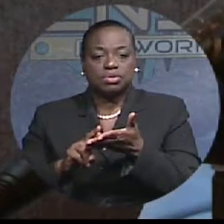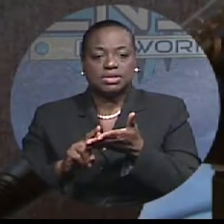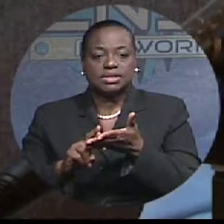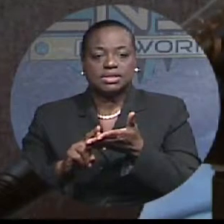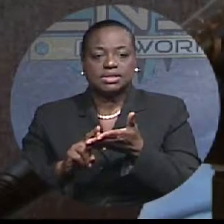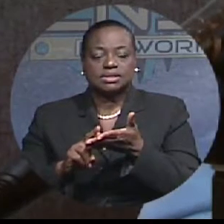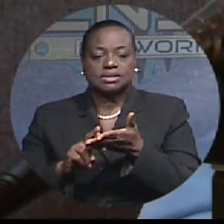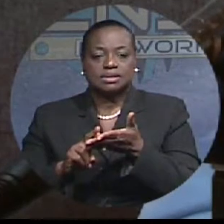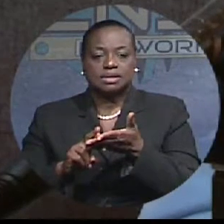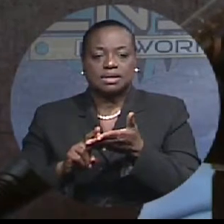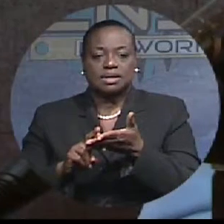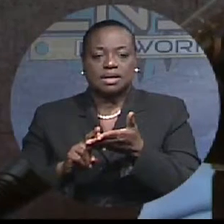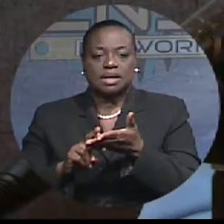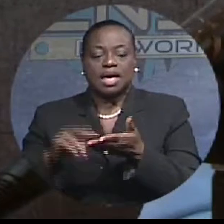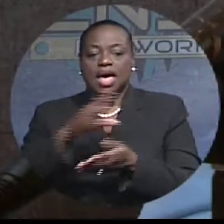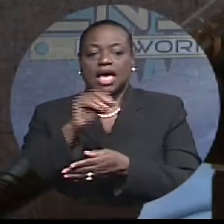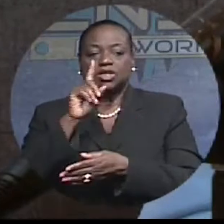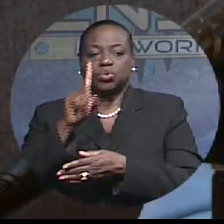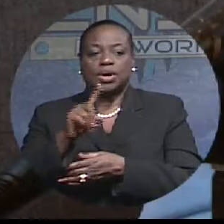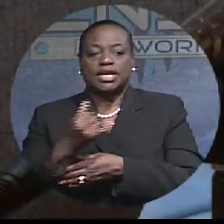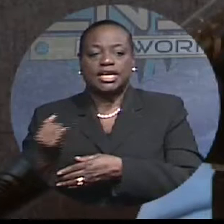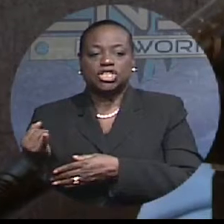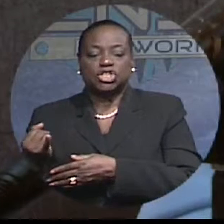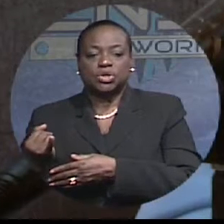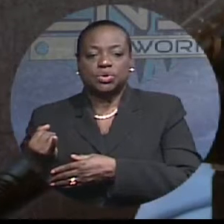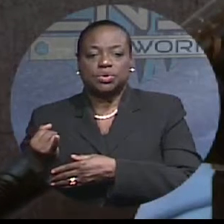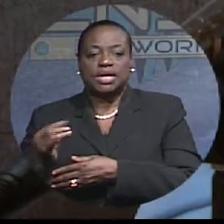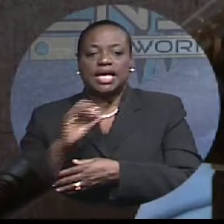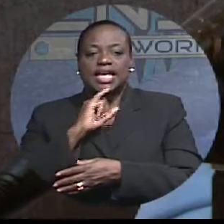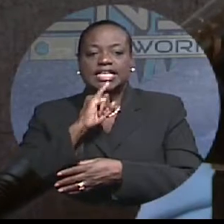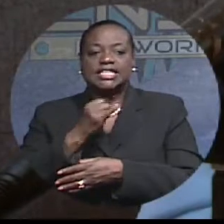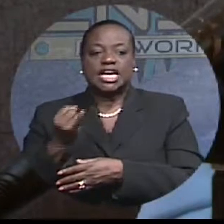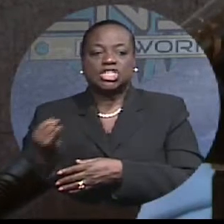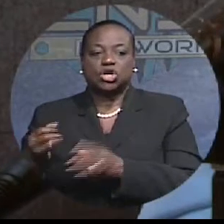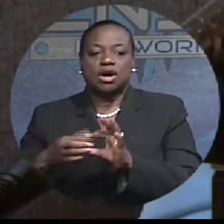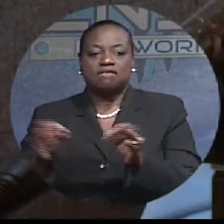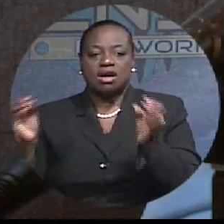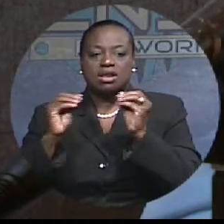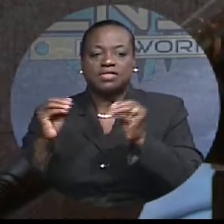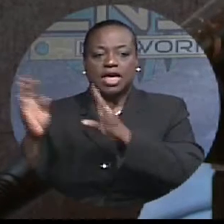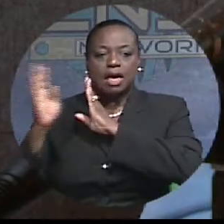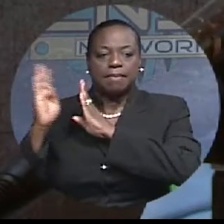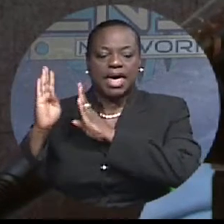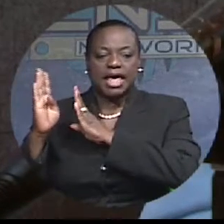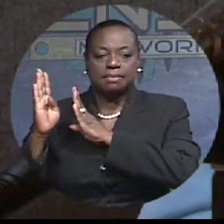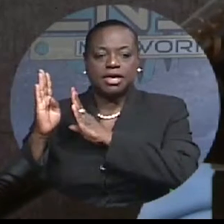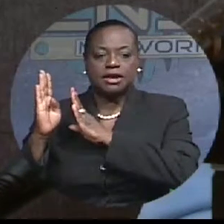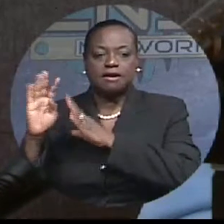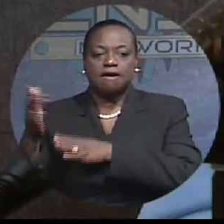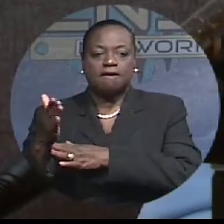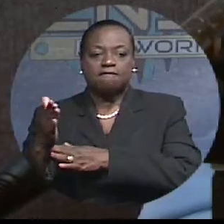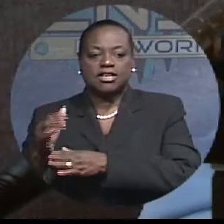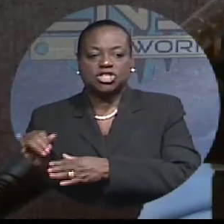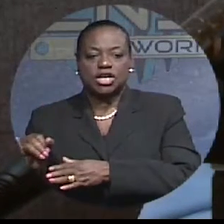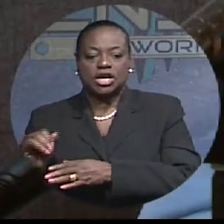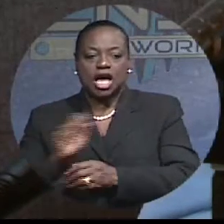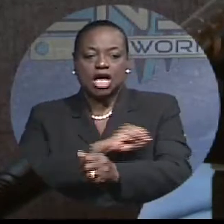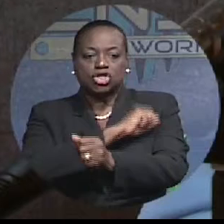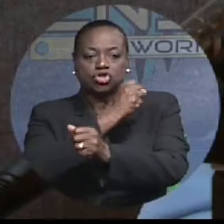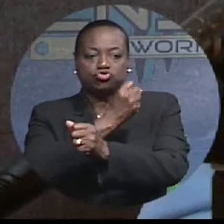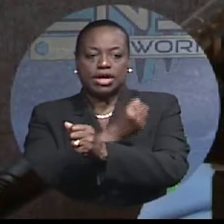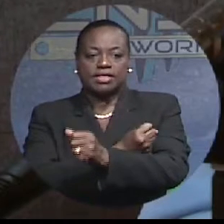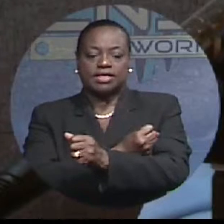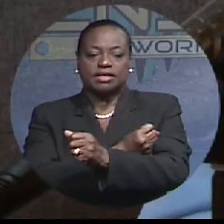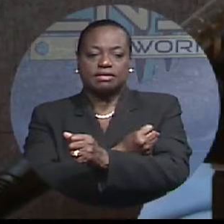colleague. One issue which we have dealt with as well is the issue of non-Bahamian fishing and strengthening the enforcement